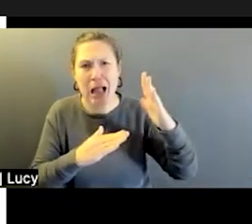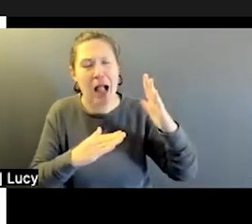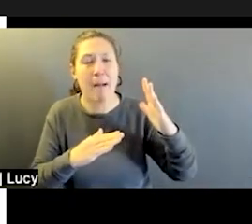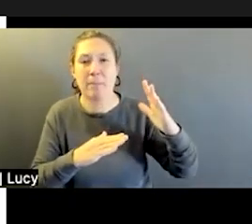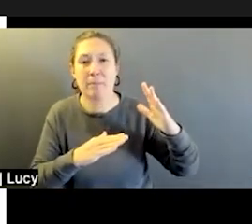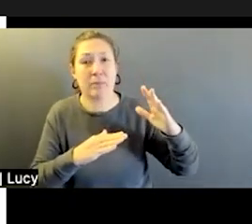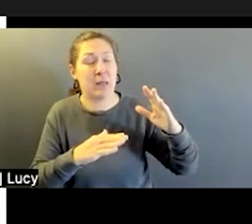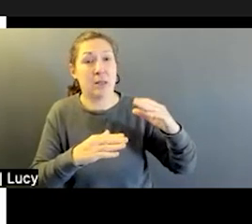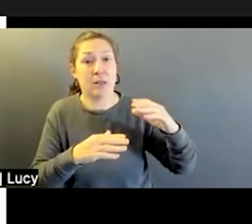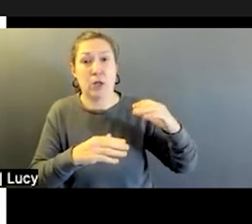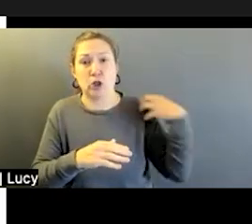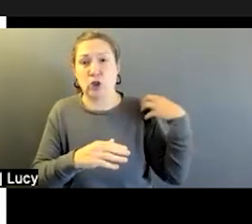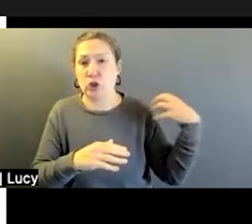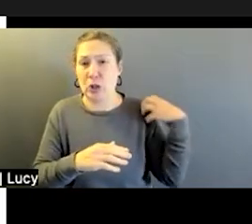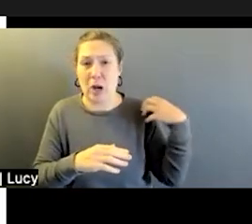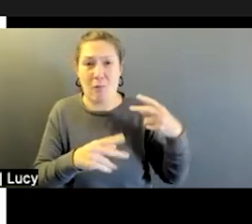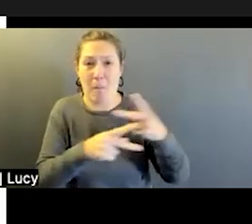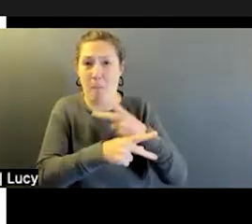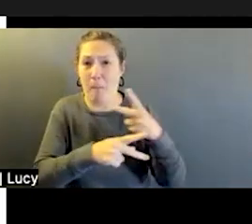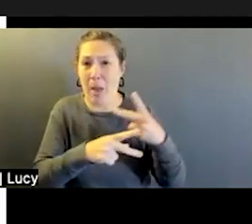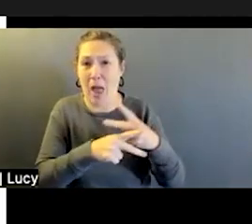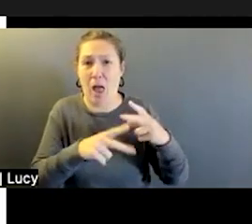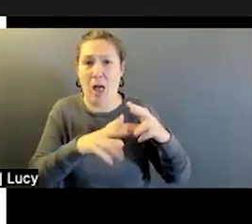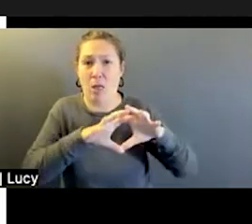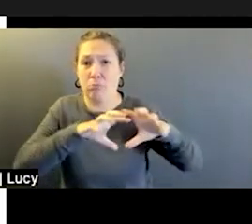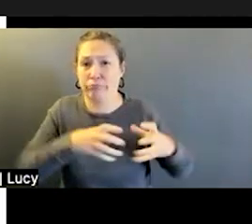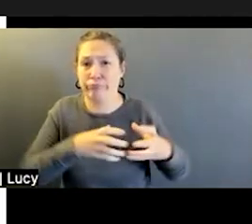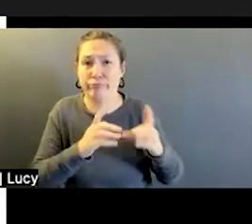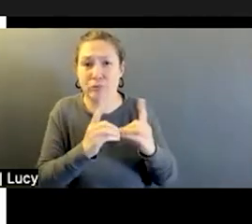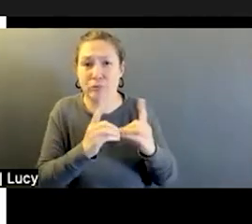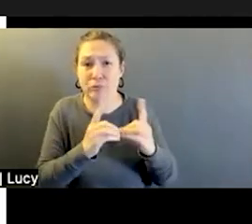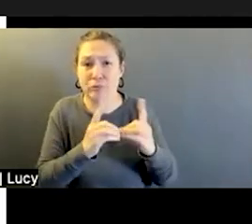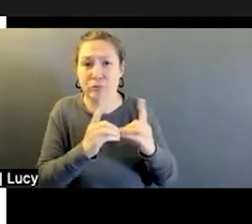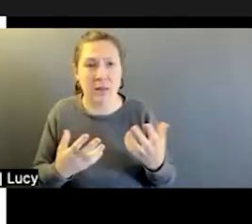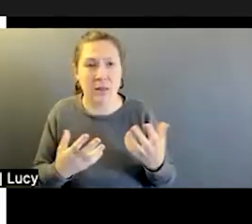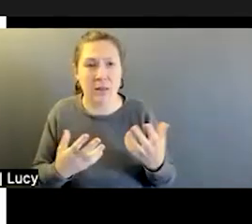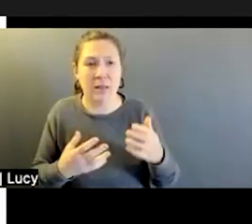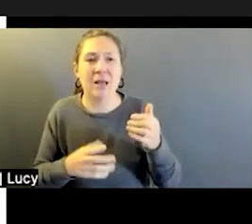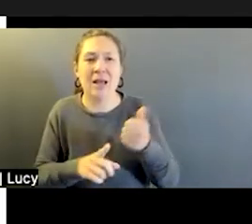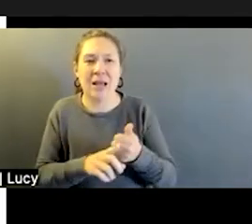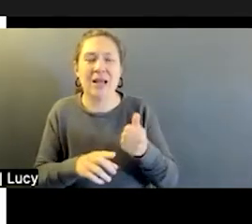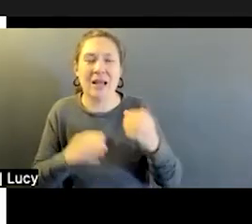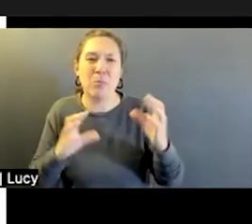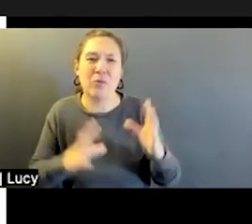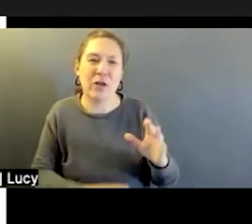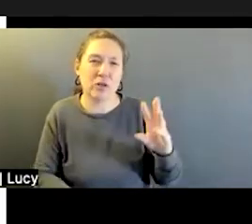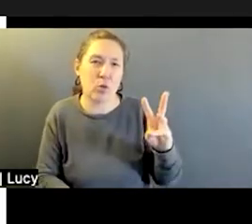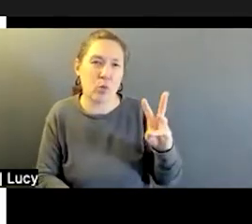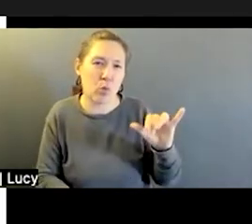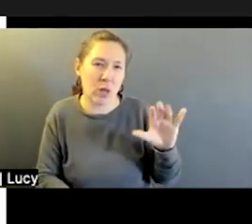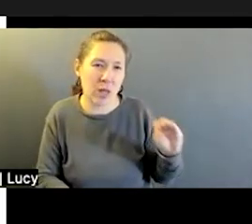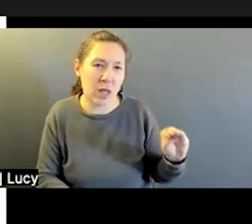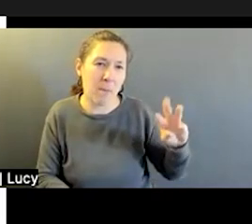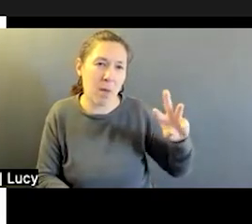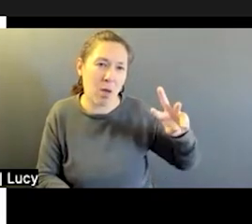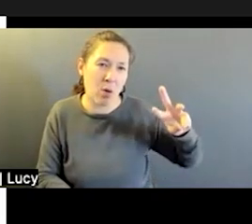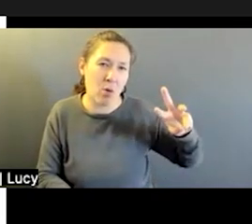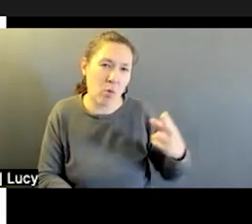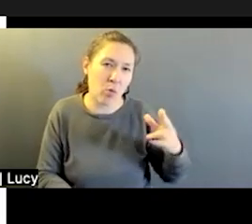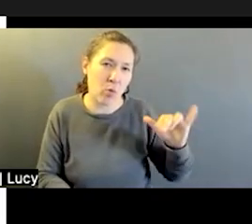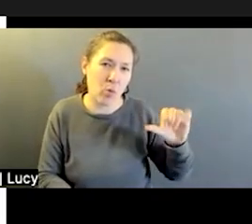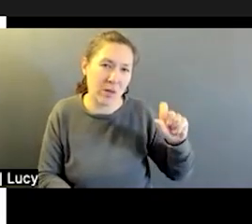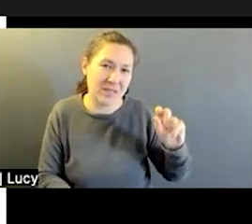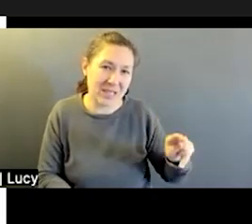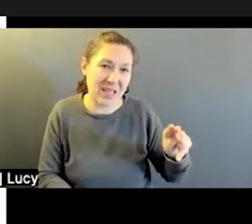that before William Whiston was the name of the then location professor, had been in the hands of